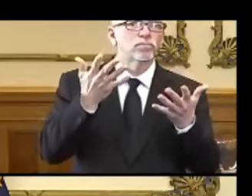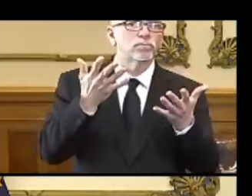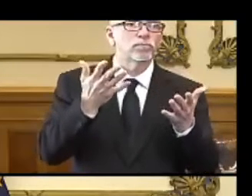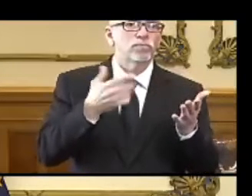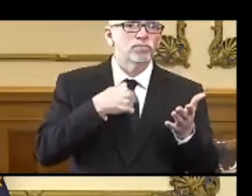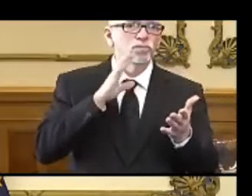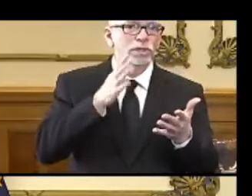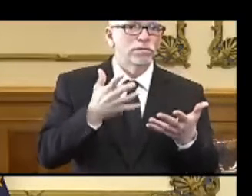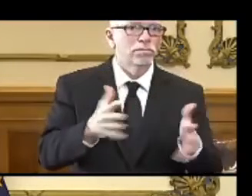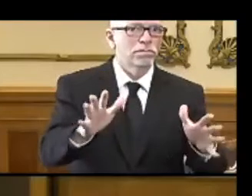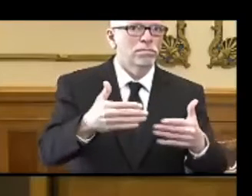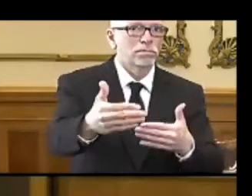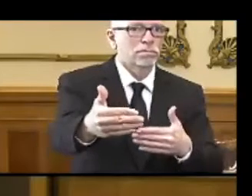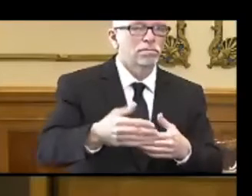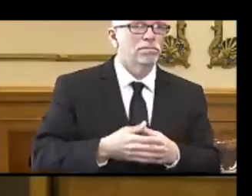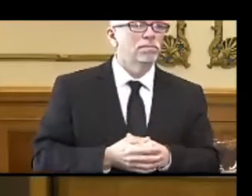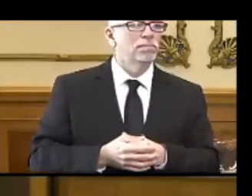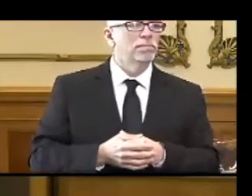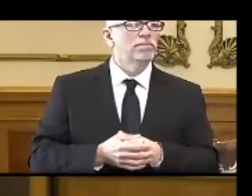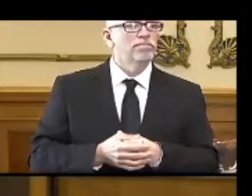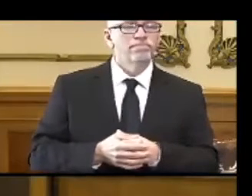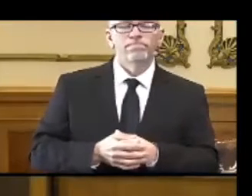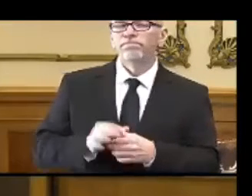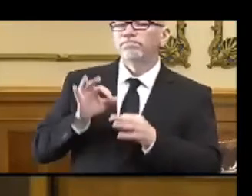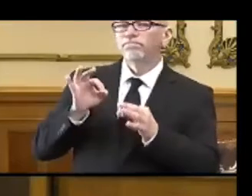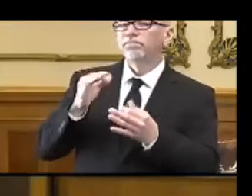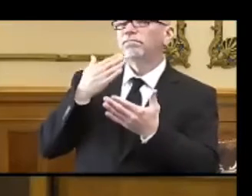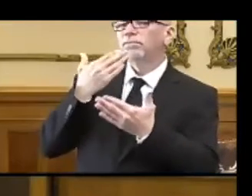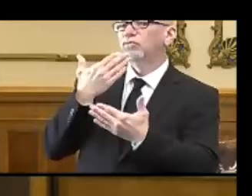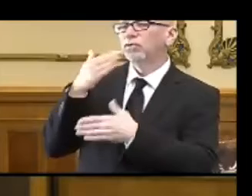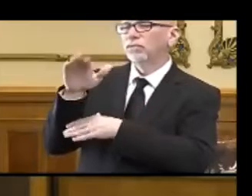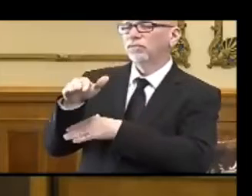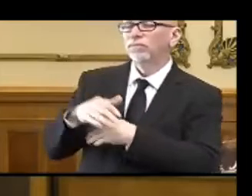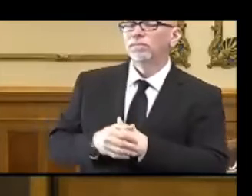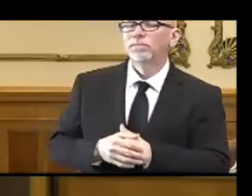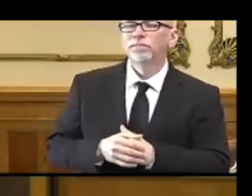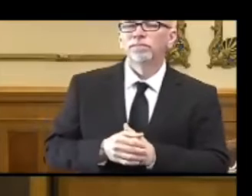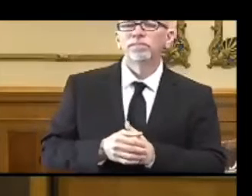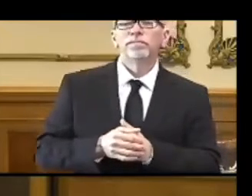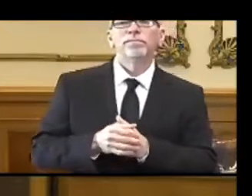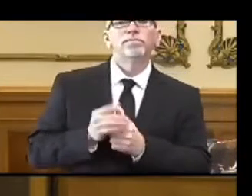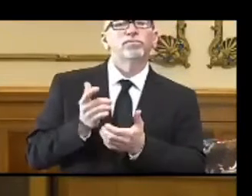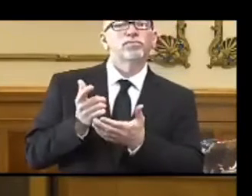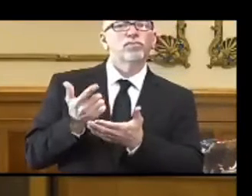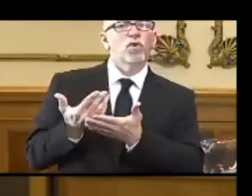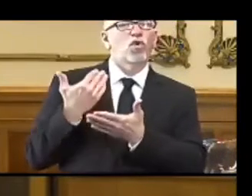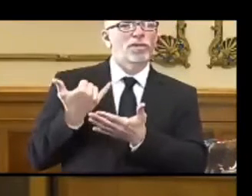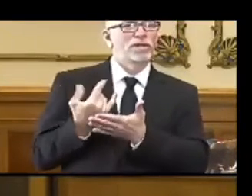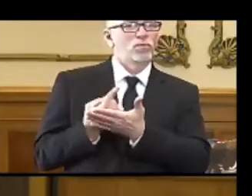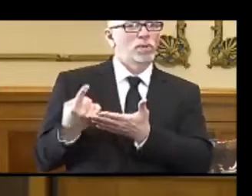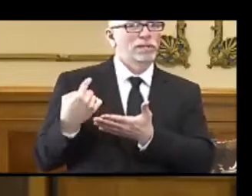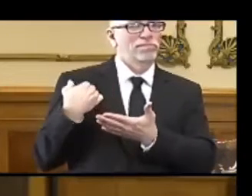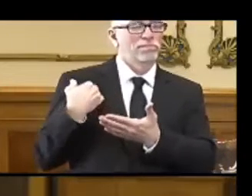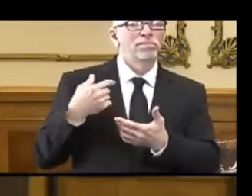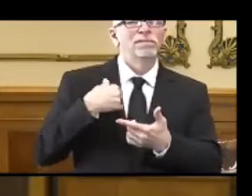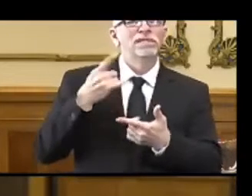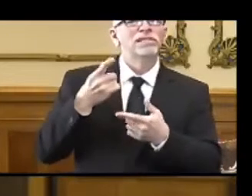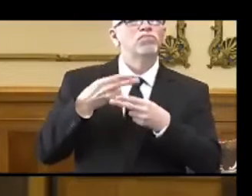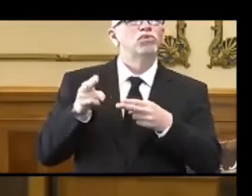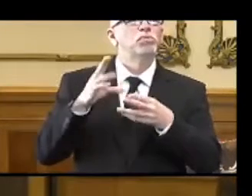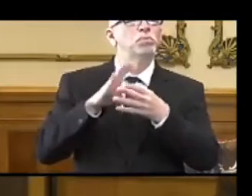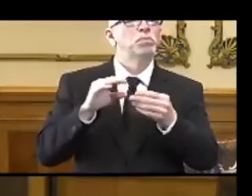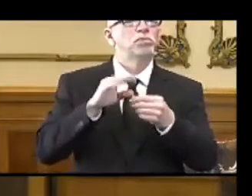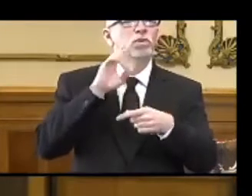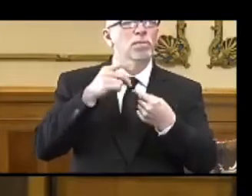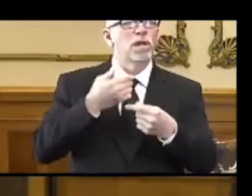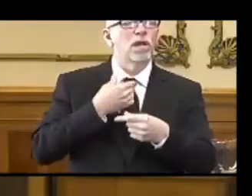this. I will. Thank you, and good afternoon. Earlier this week, I provided some brief comments regarding our